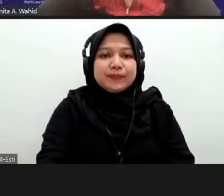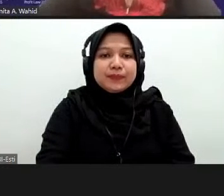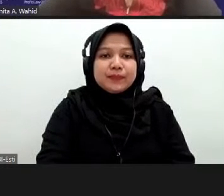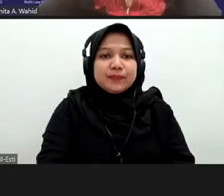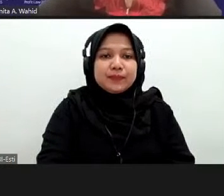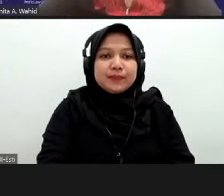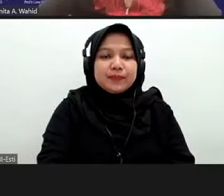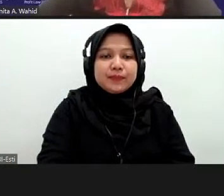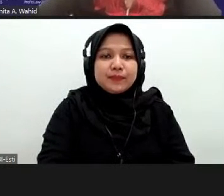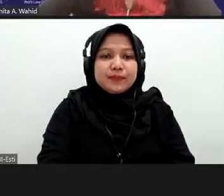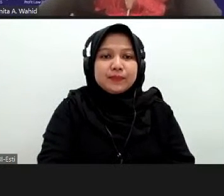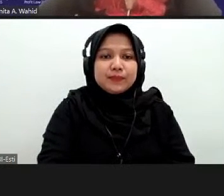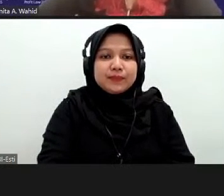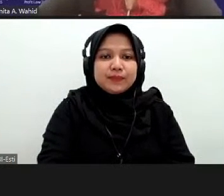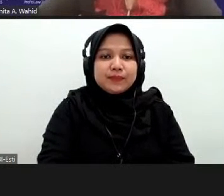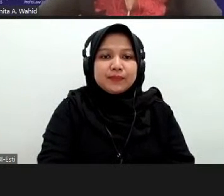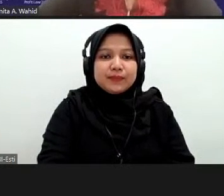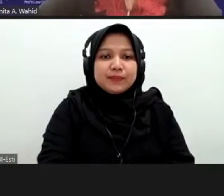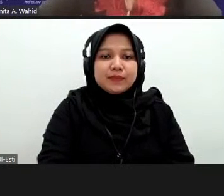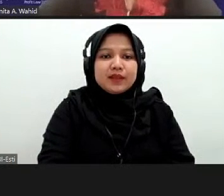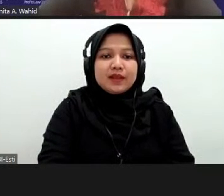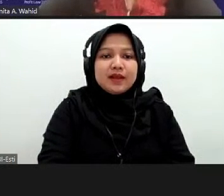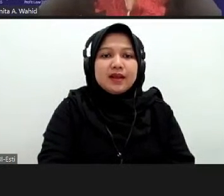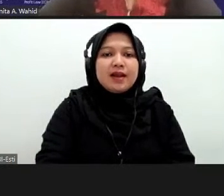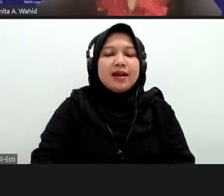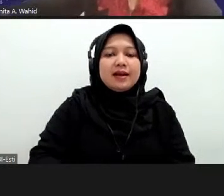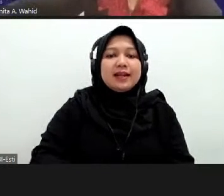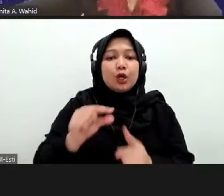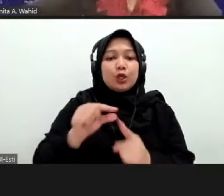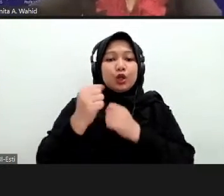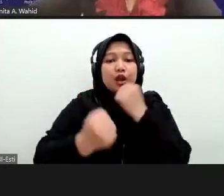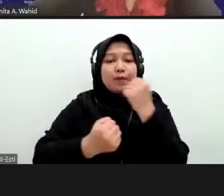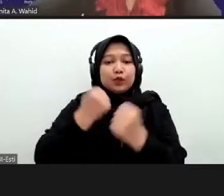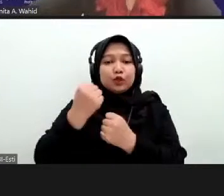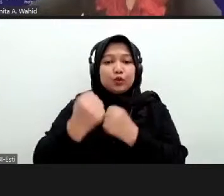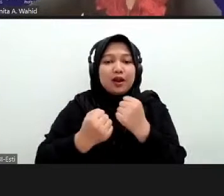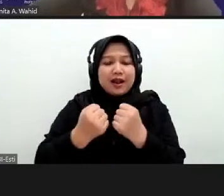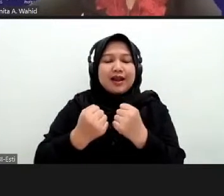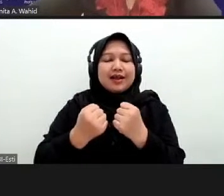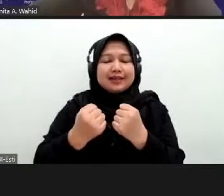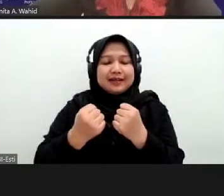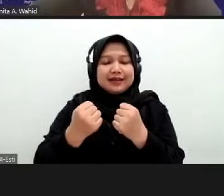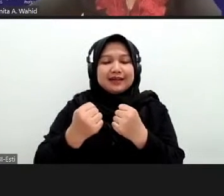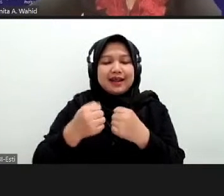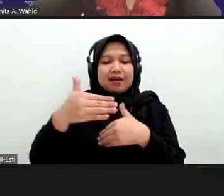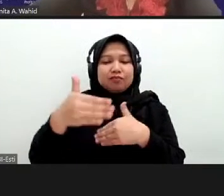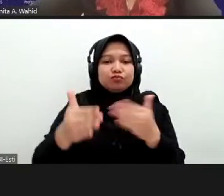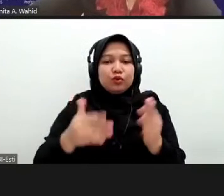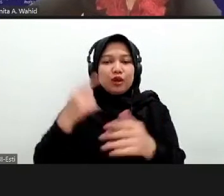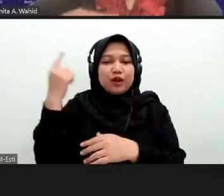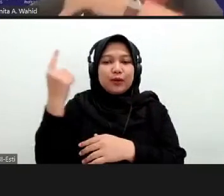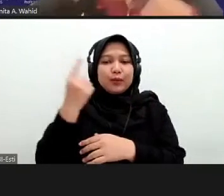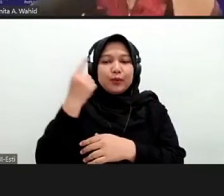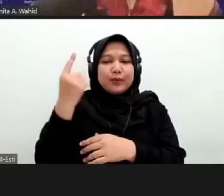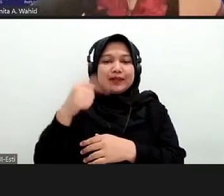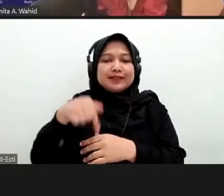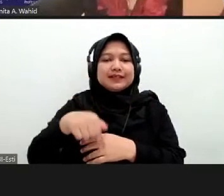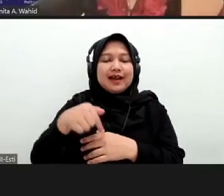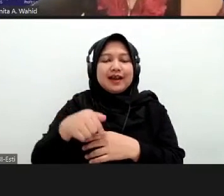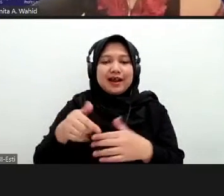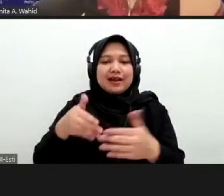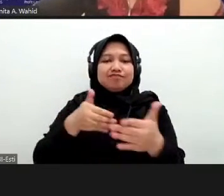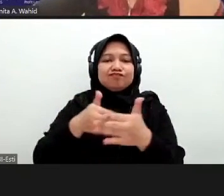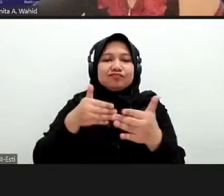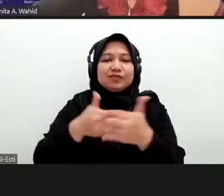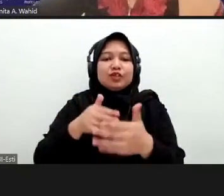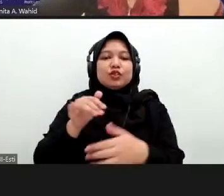and to emphasize that these civic space efforts and struggling that we